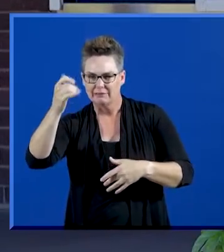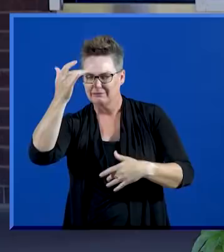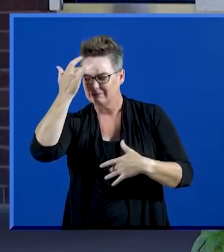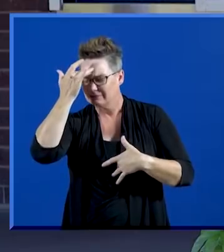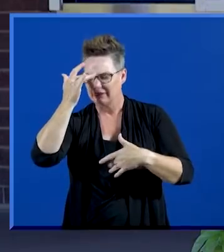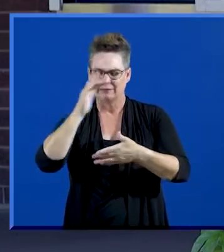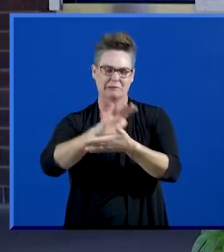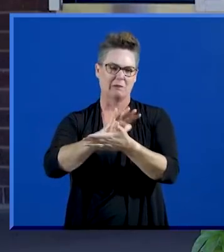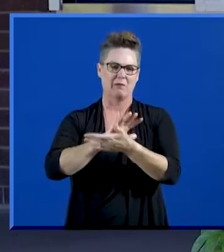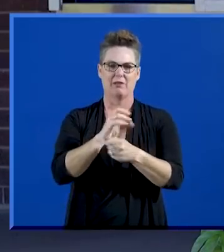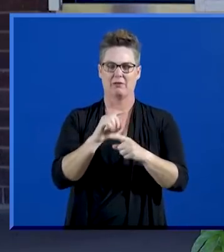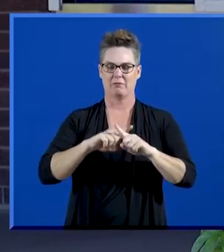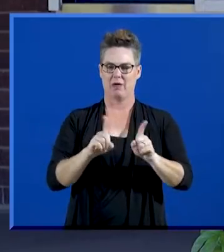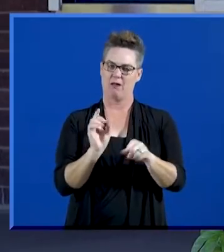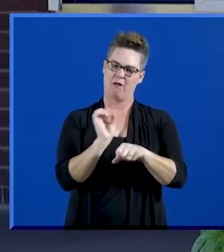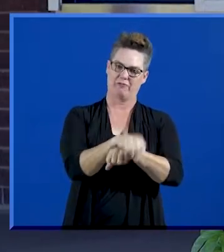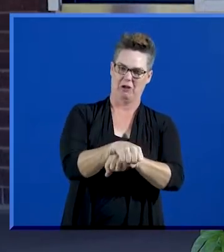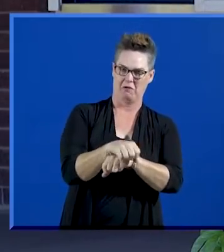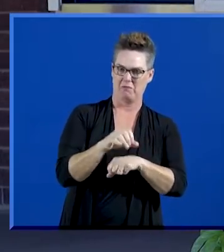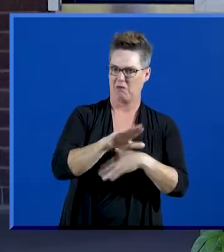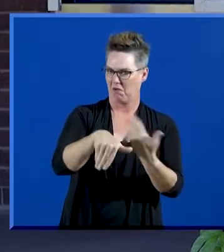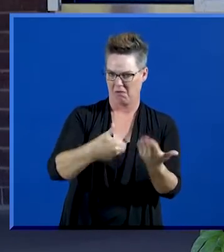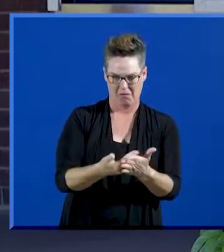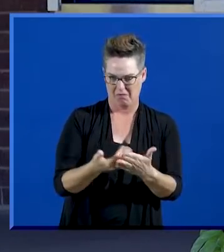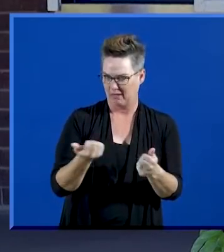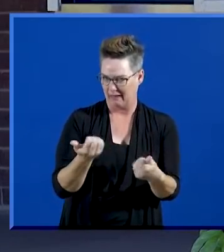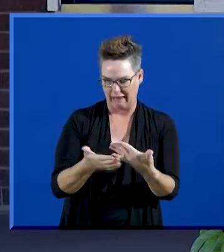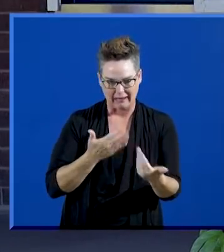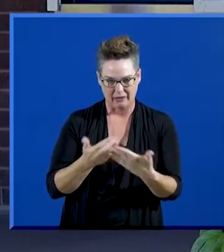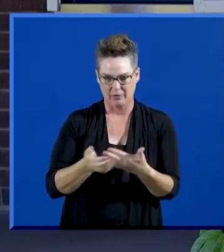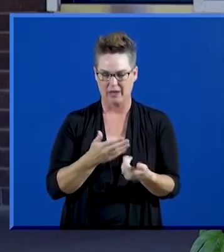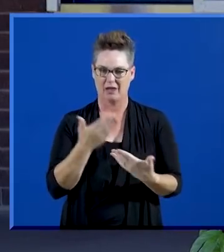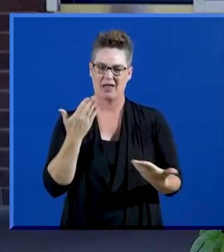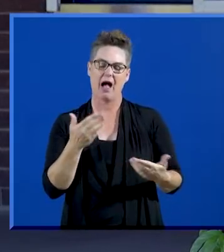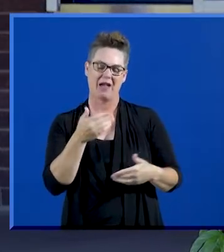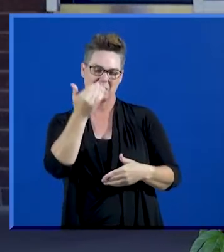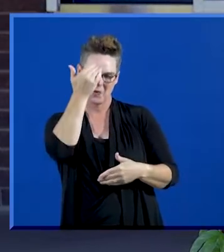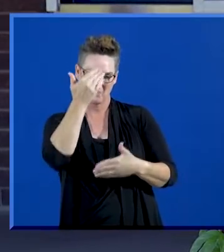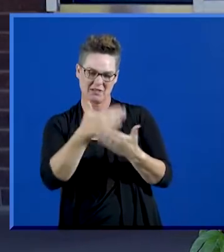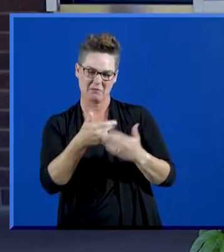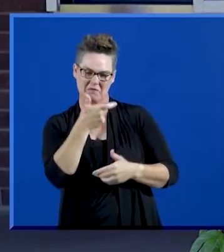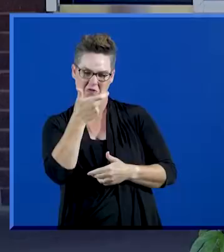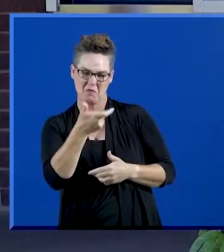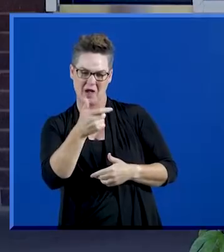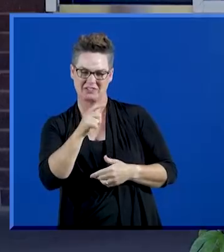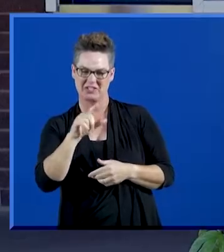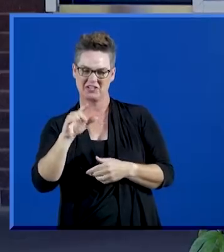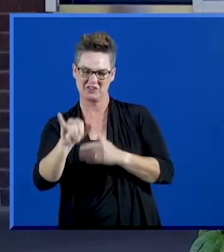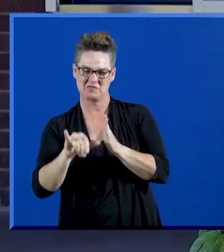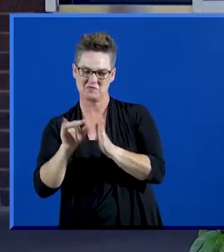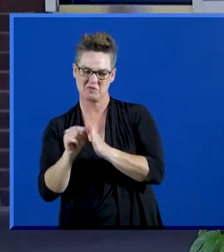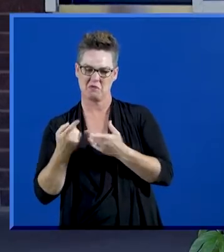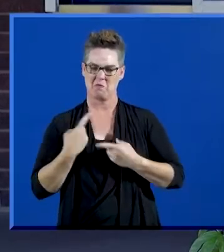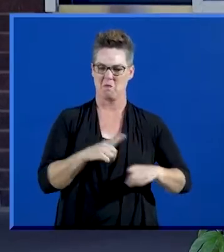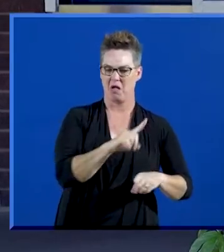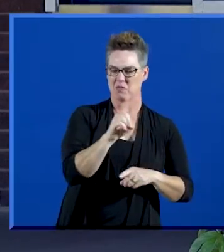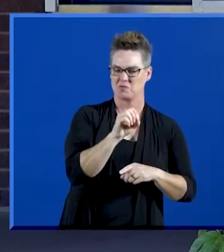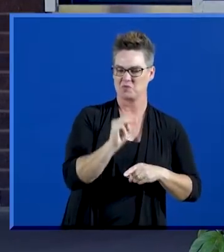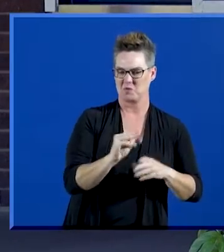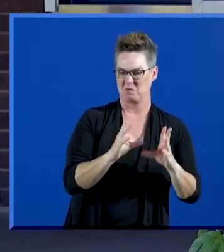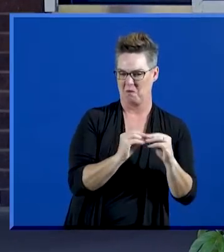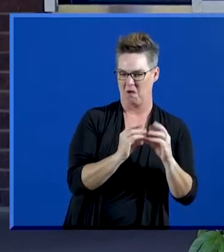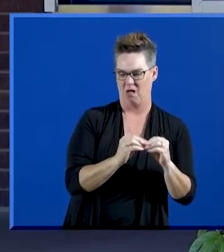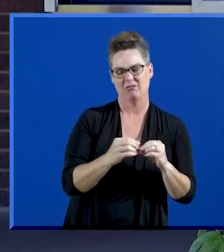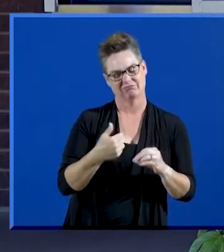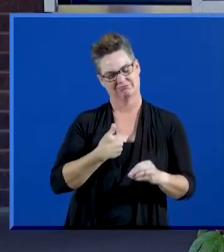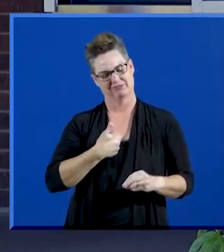to overcome these, and look where we are now. Well, maybe not the senioritis part. I know some of you were watching YouTube on another tab instead of listening to the